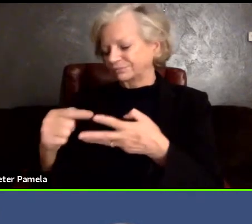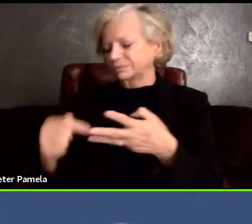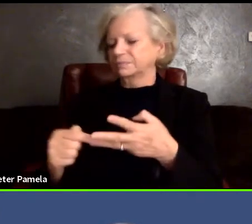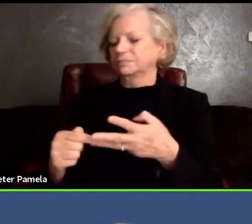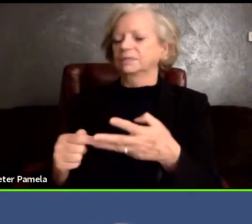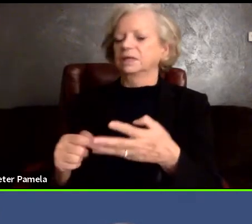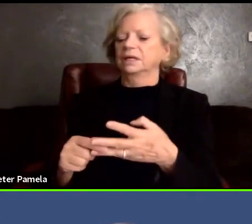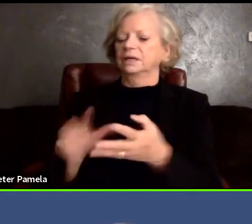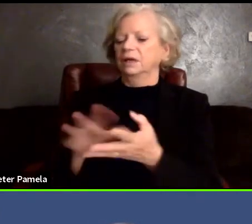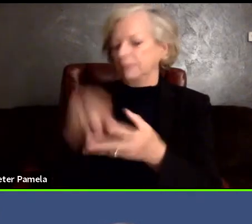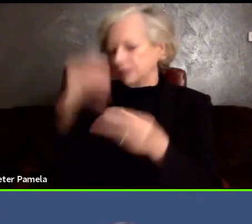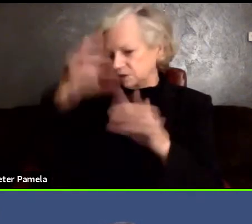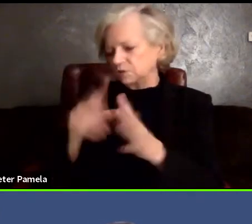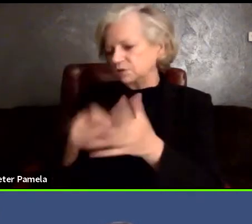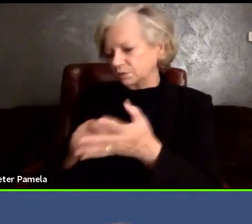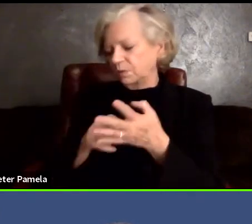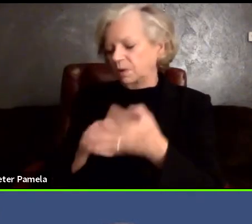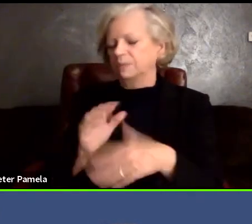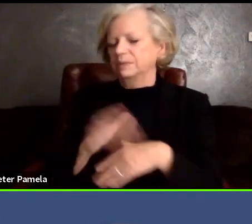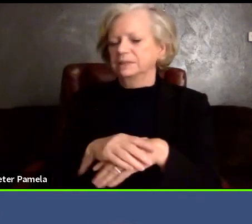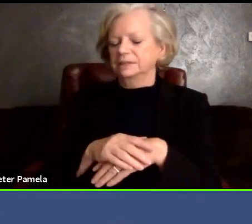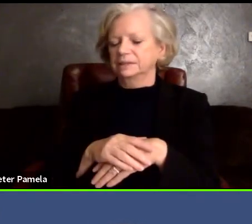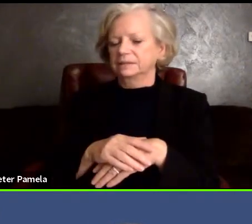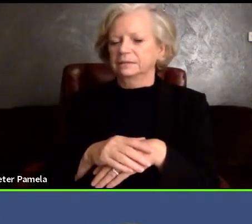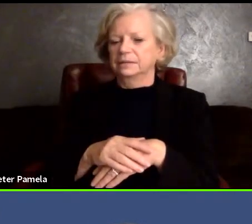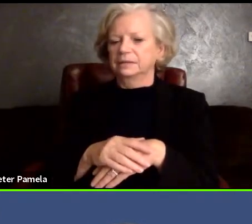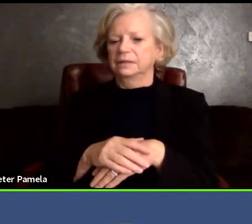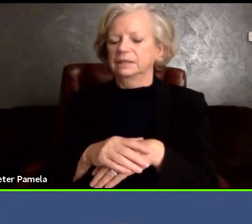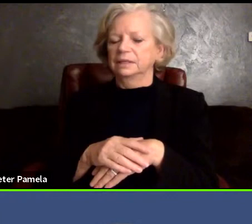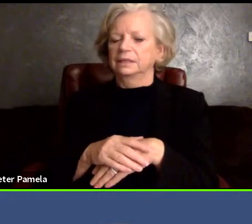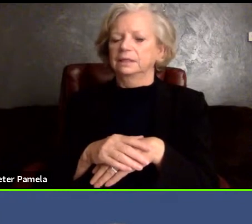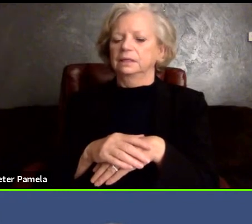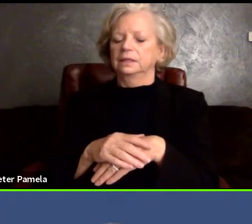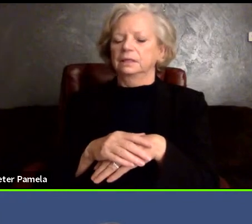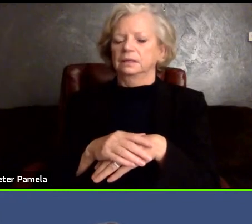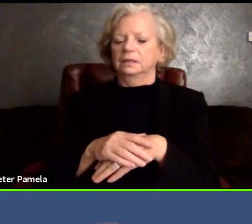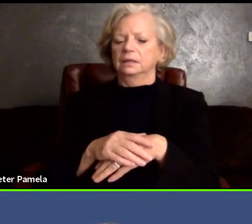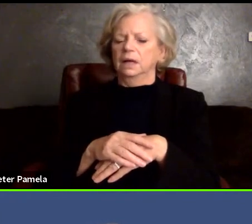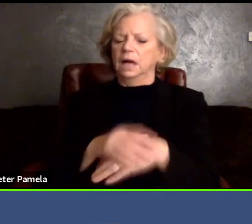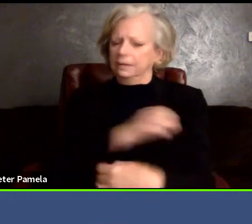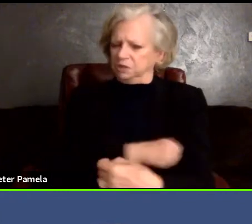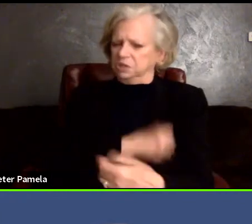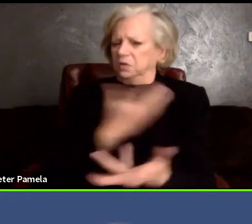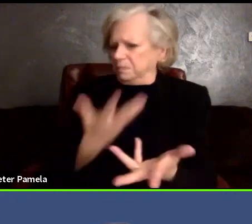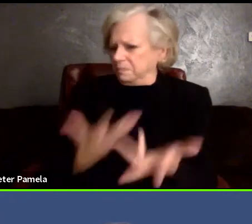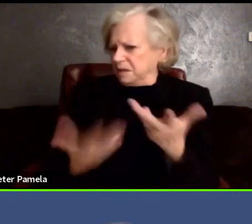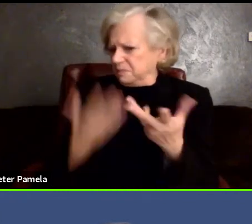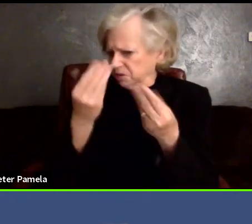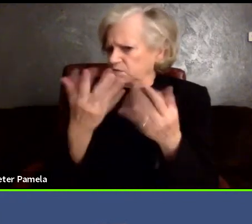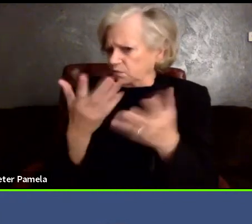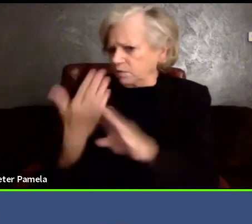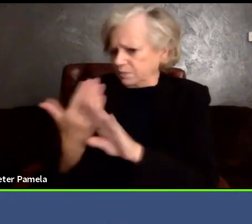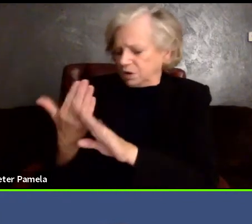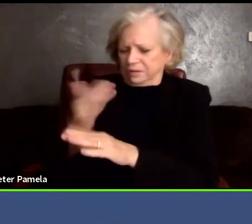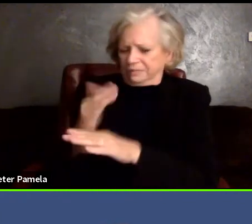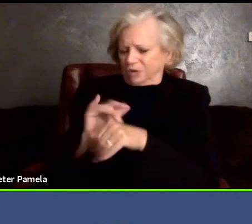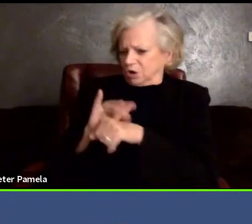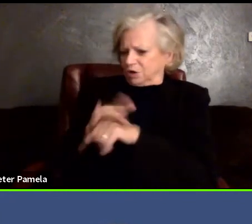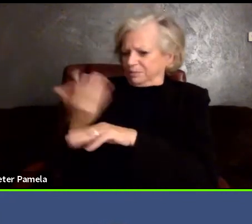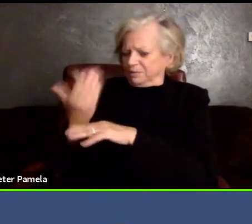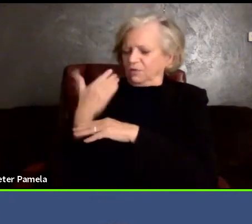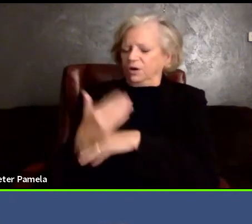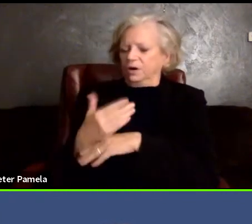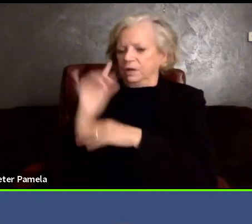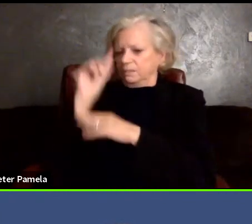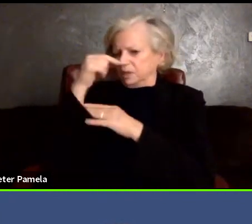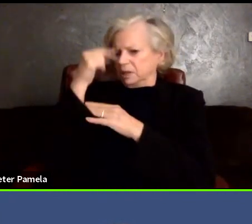requirements. And I'm sorry we didn't mention this earlier, but the governor has said that there will be a vaccine requirement for